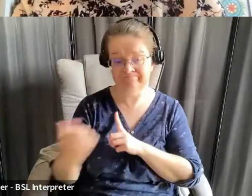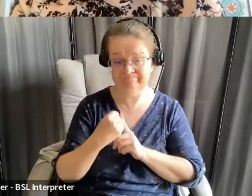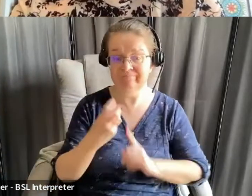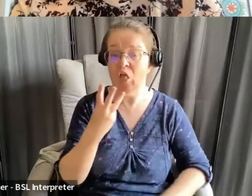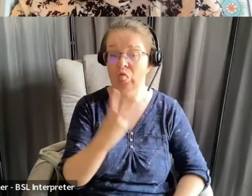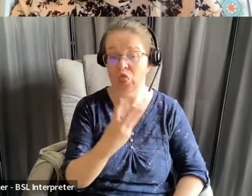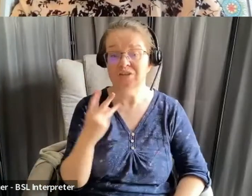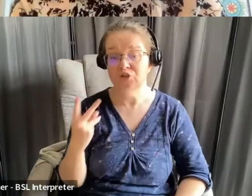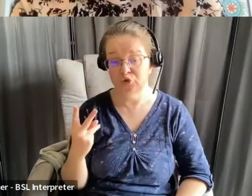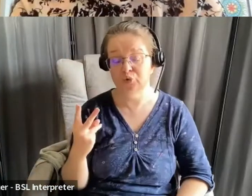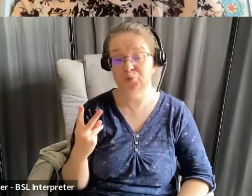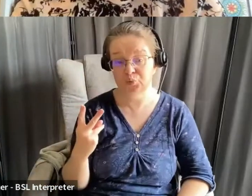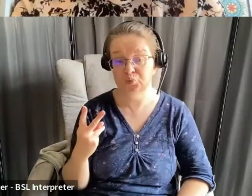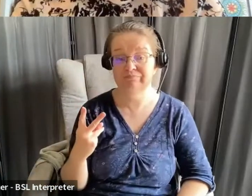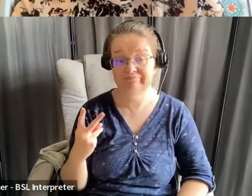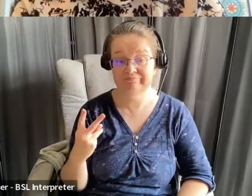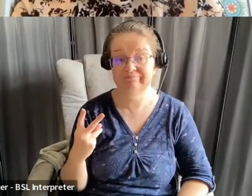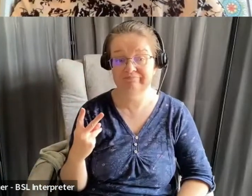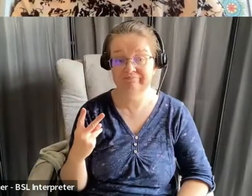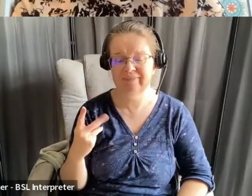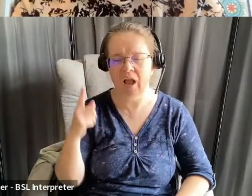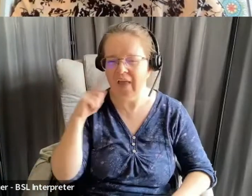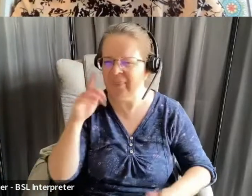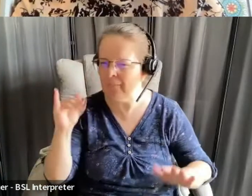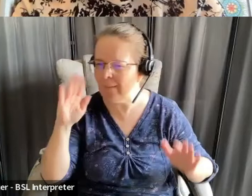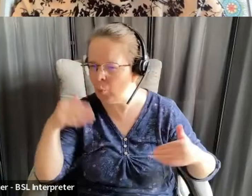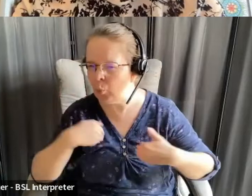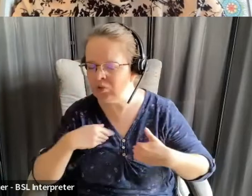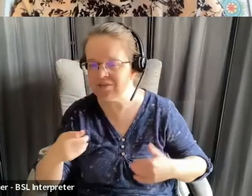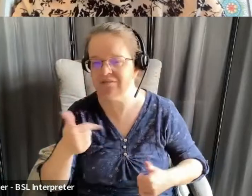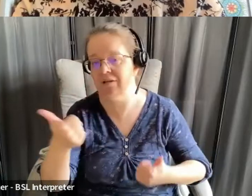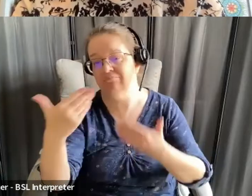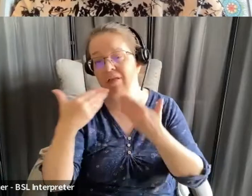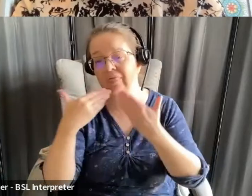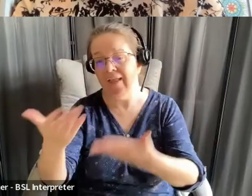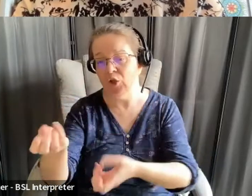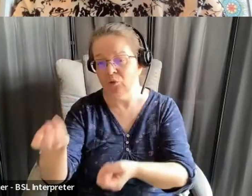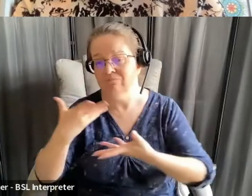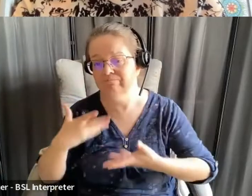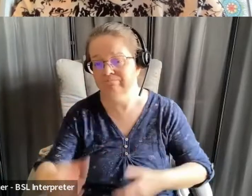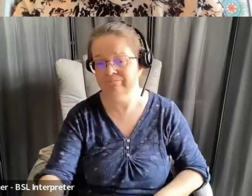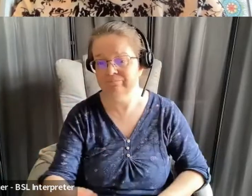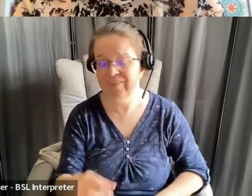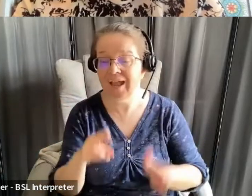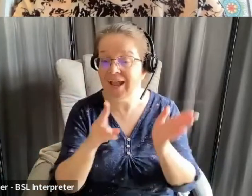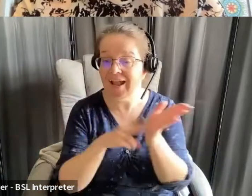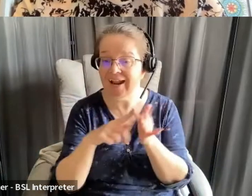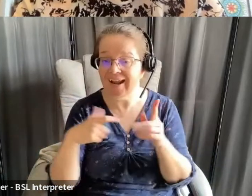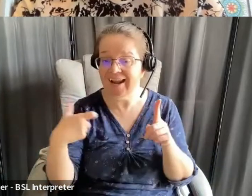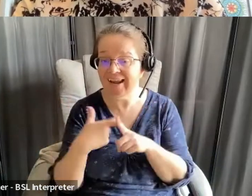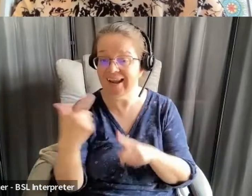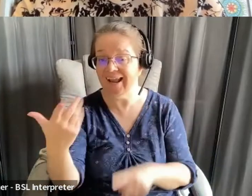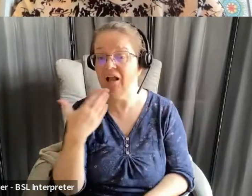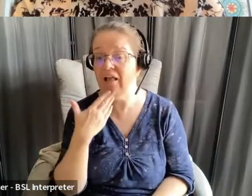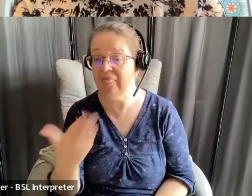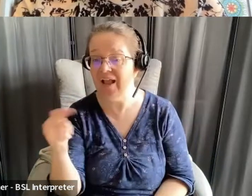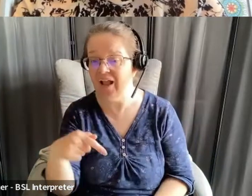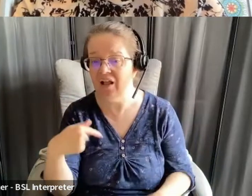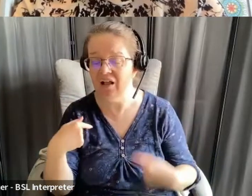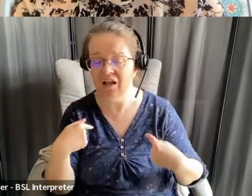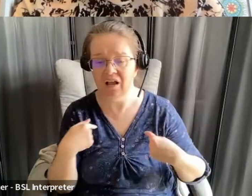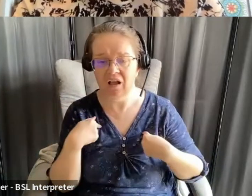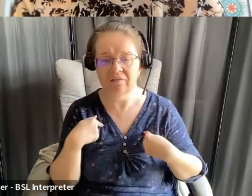think that may be autism. So Zoe, thank you for sharing that. We have Nick, thanks for coming. I suffered